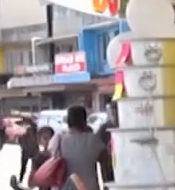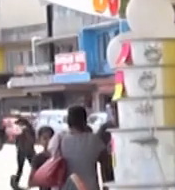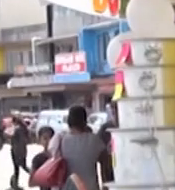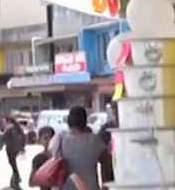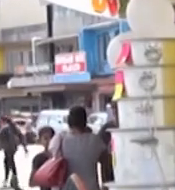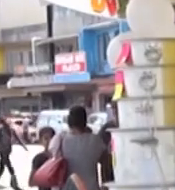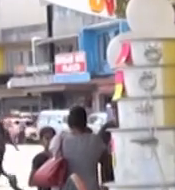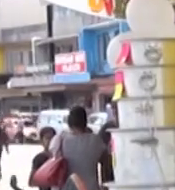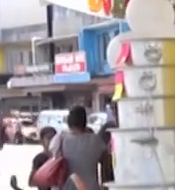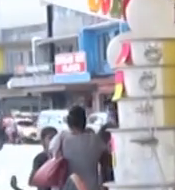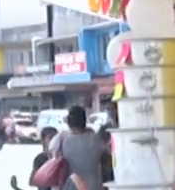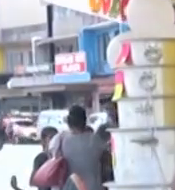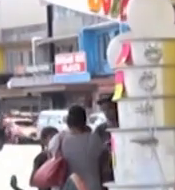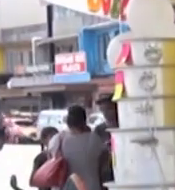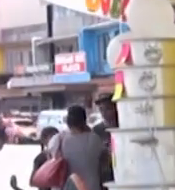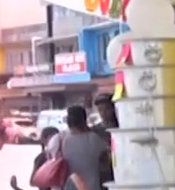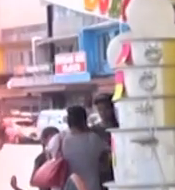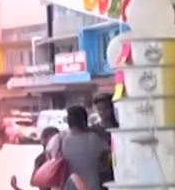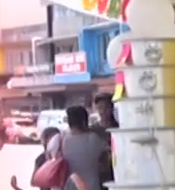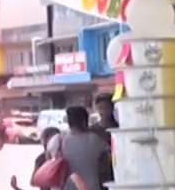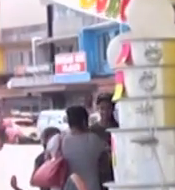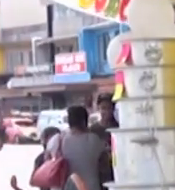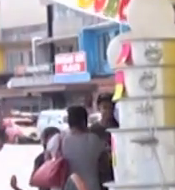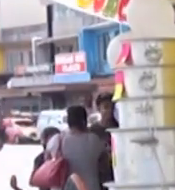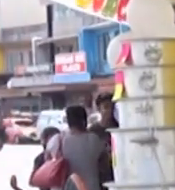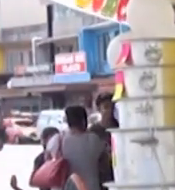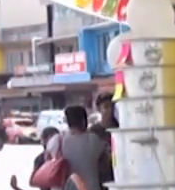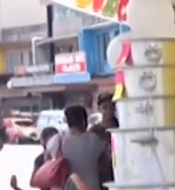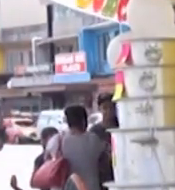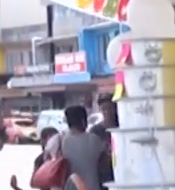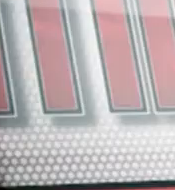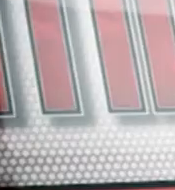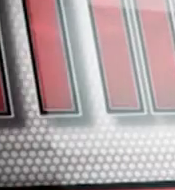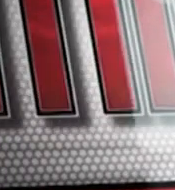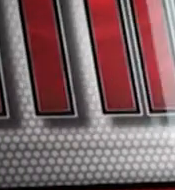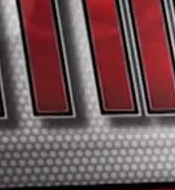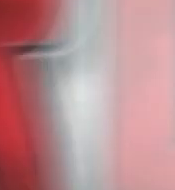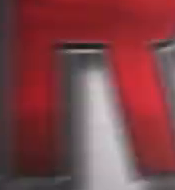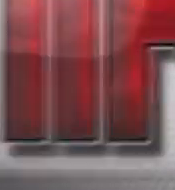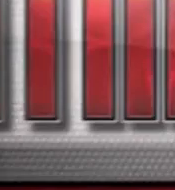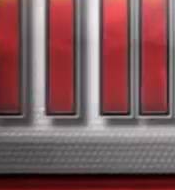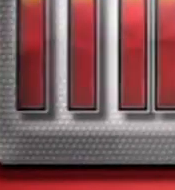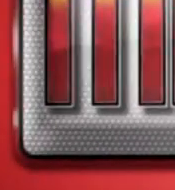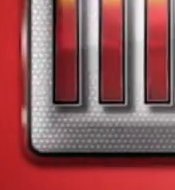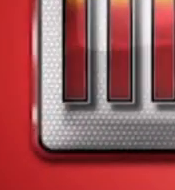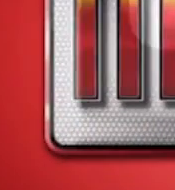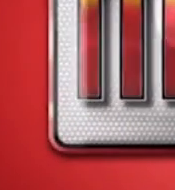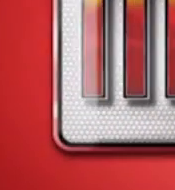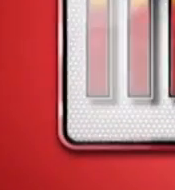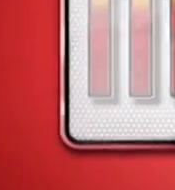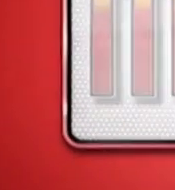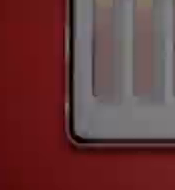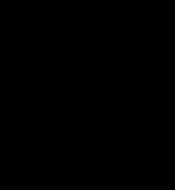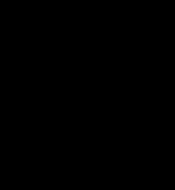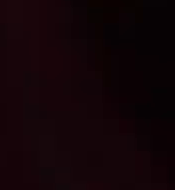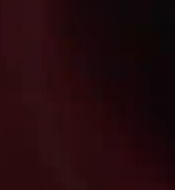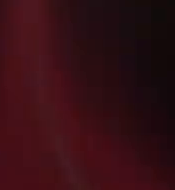My name is Neha and I'm from Karavi, and Mirchi FM, it's hot. Mirchi FM, it's